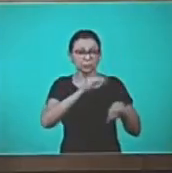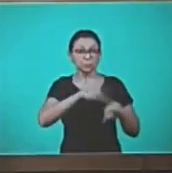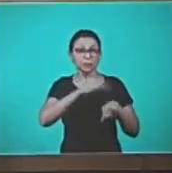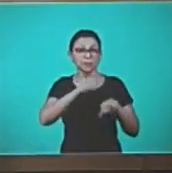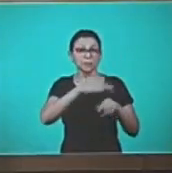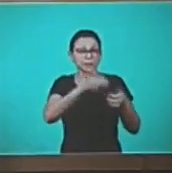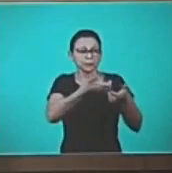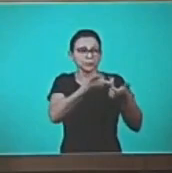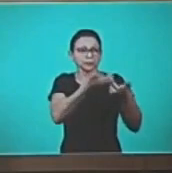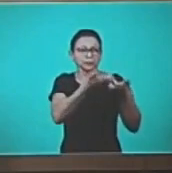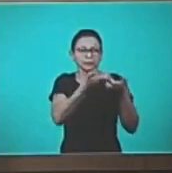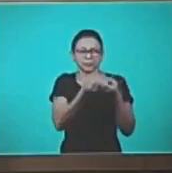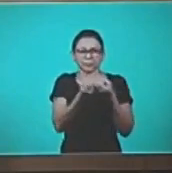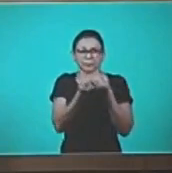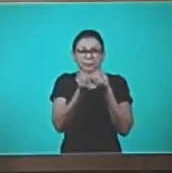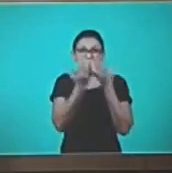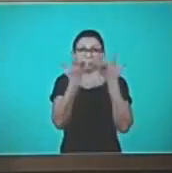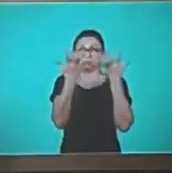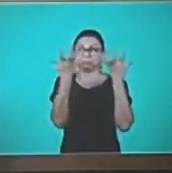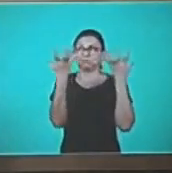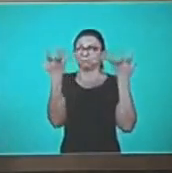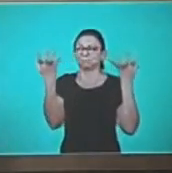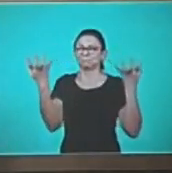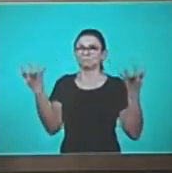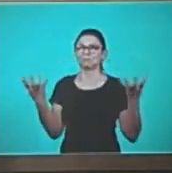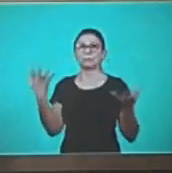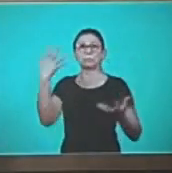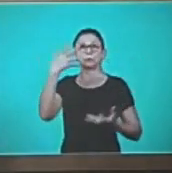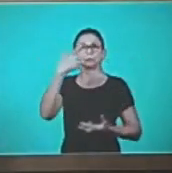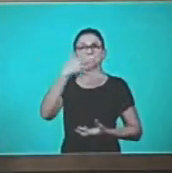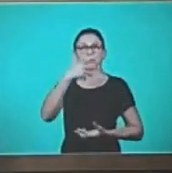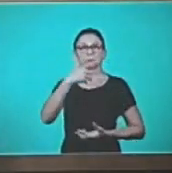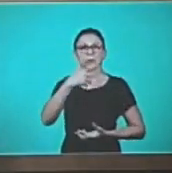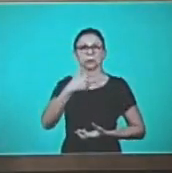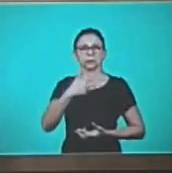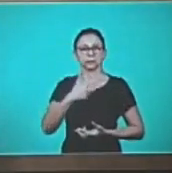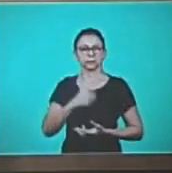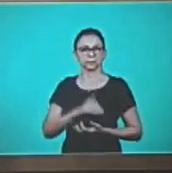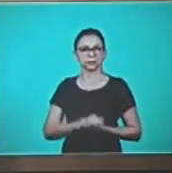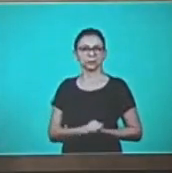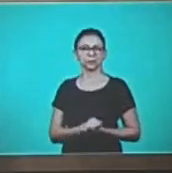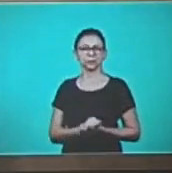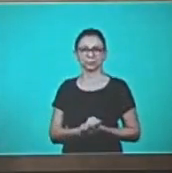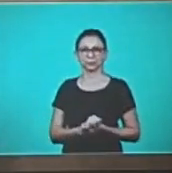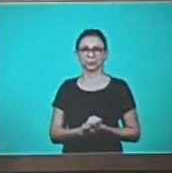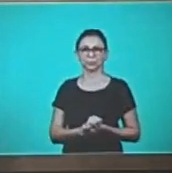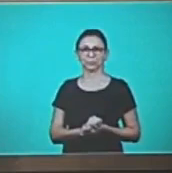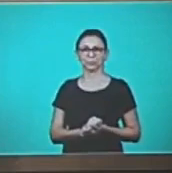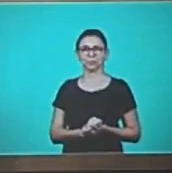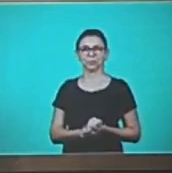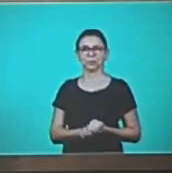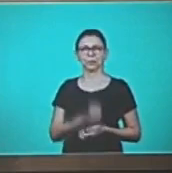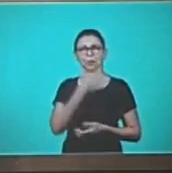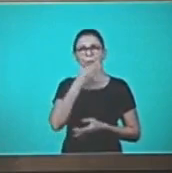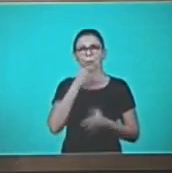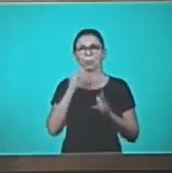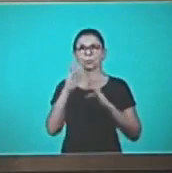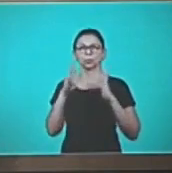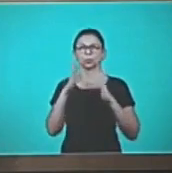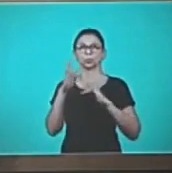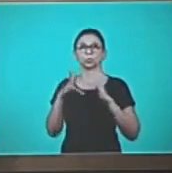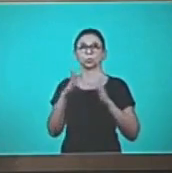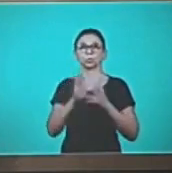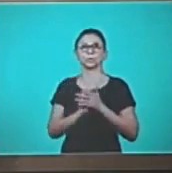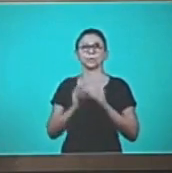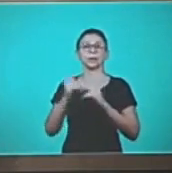The brighter the lamps would light. So that's the beauty. So the groom was outside. He was in a higher place. He would be in